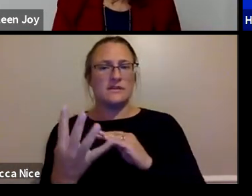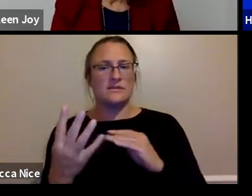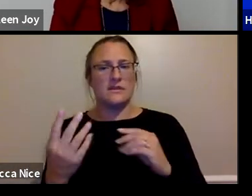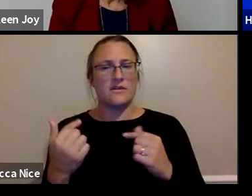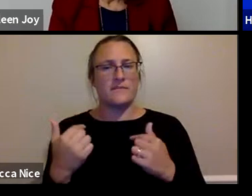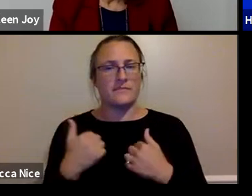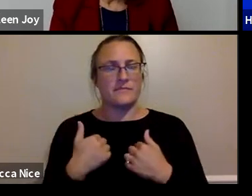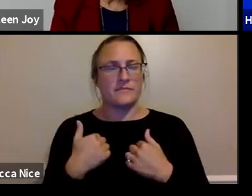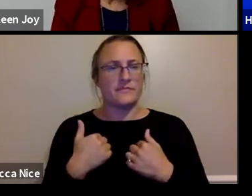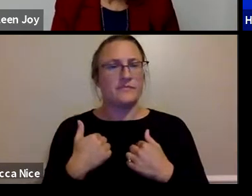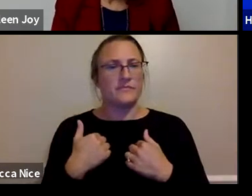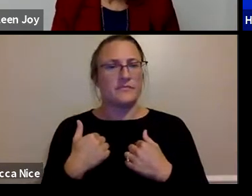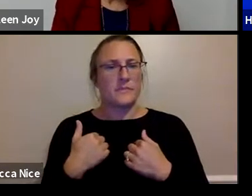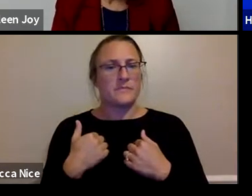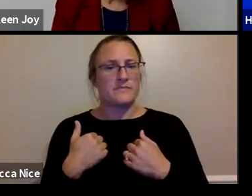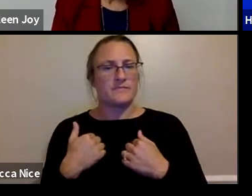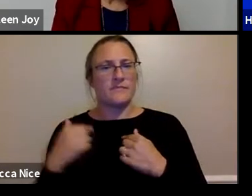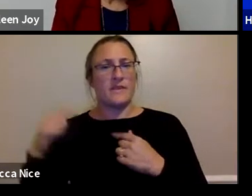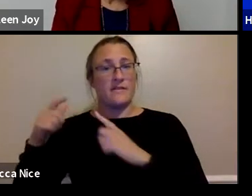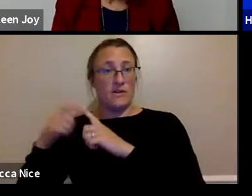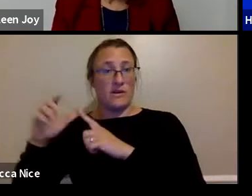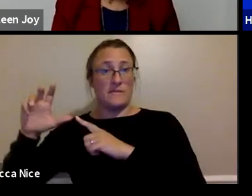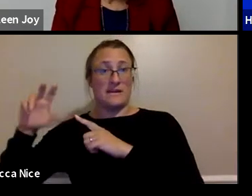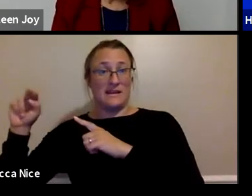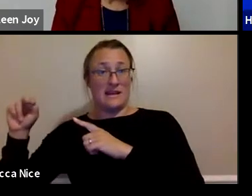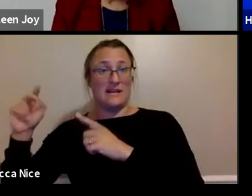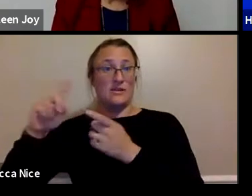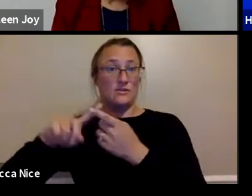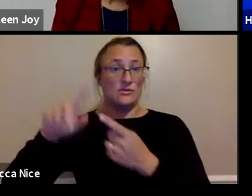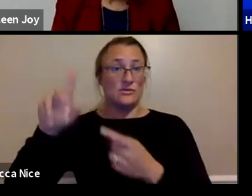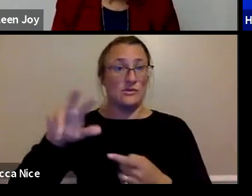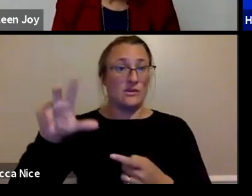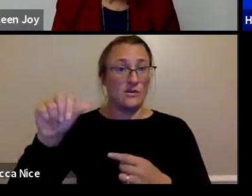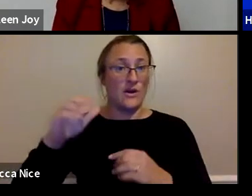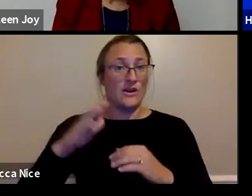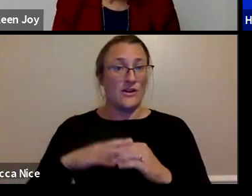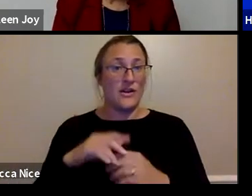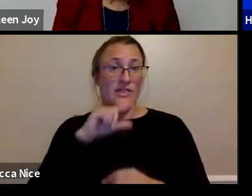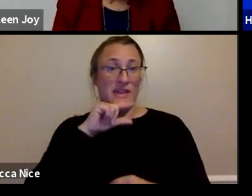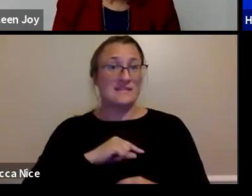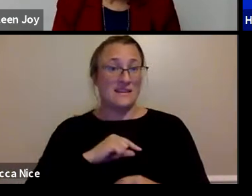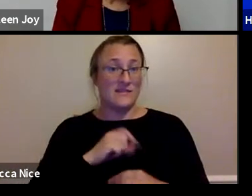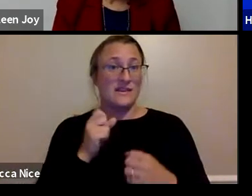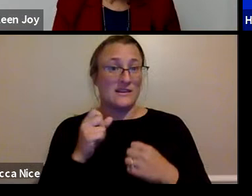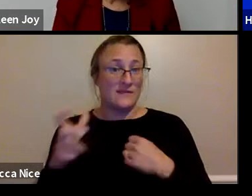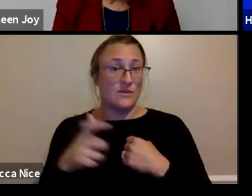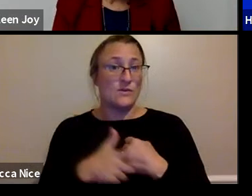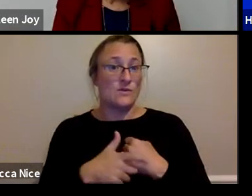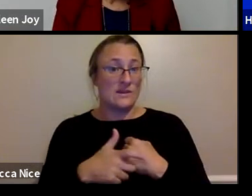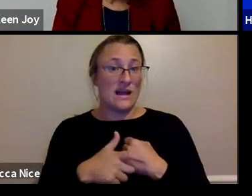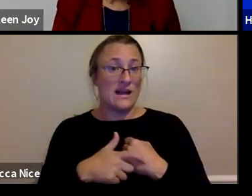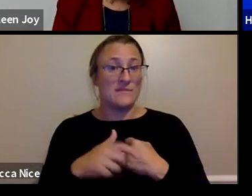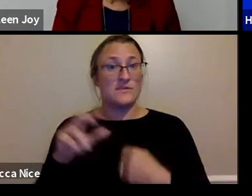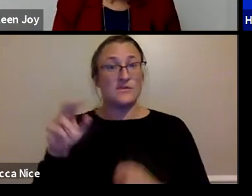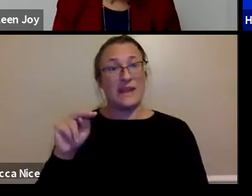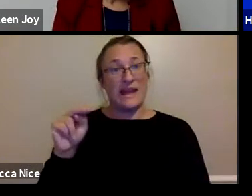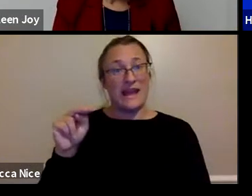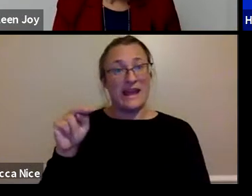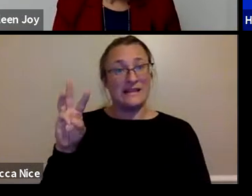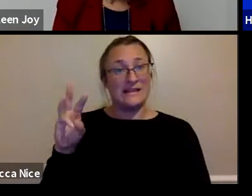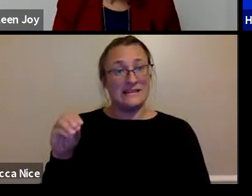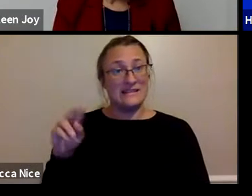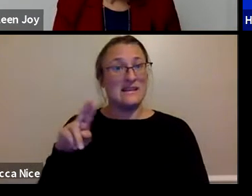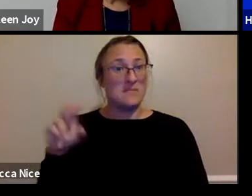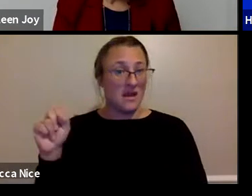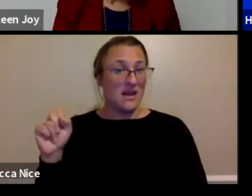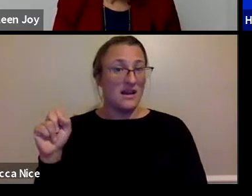come from Connecticut to LaGuardia Thanksgiving a couple of years. I took the M60 bus after